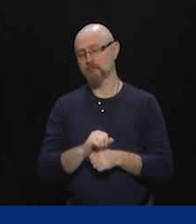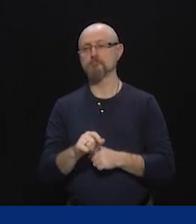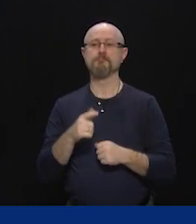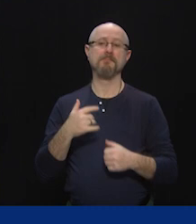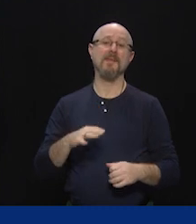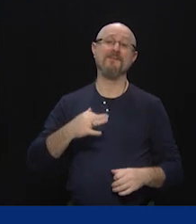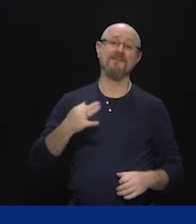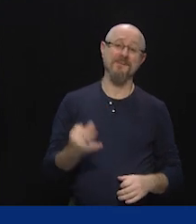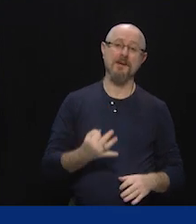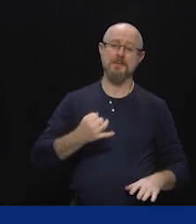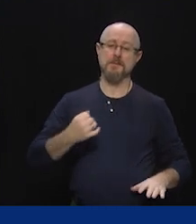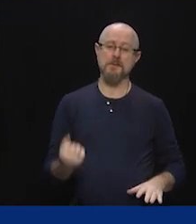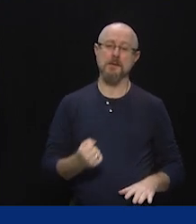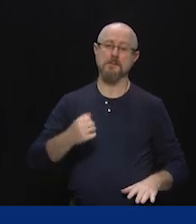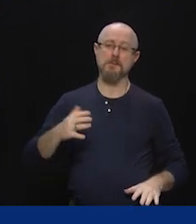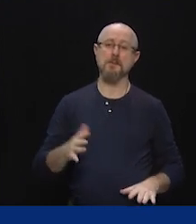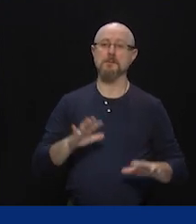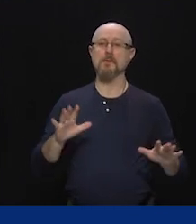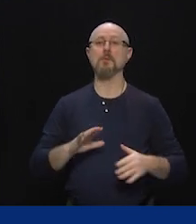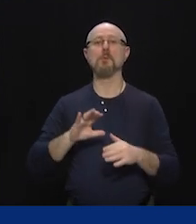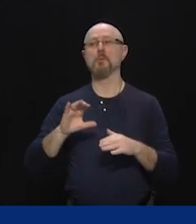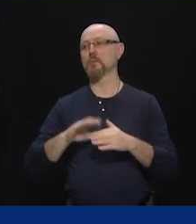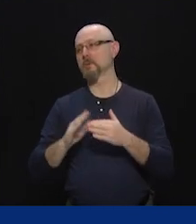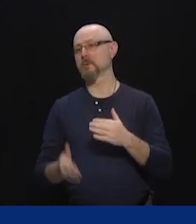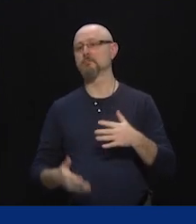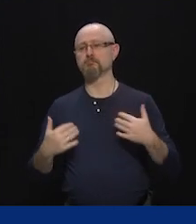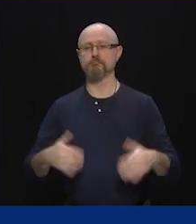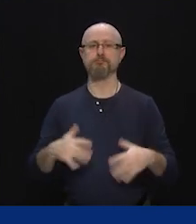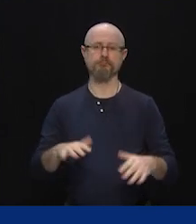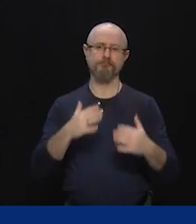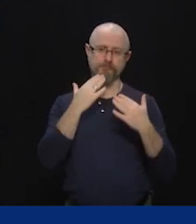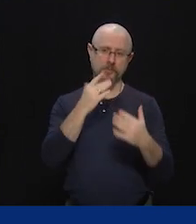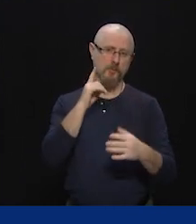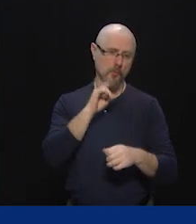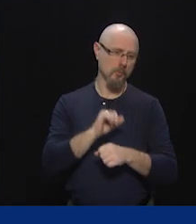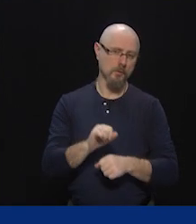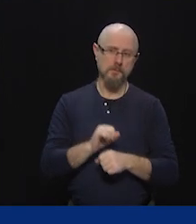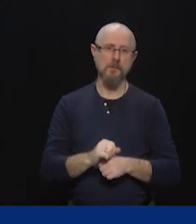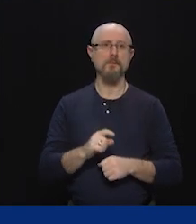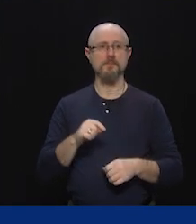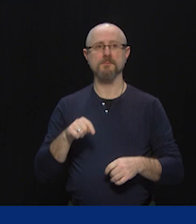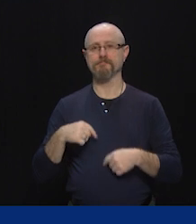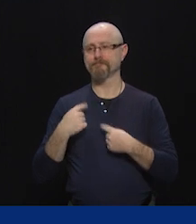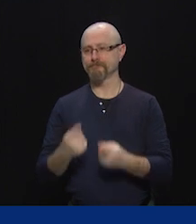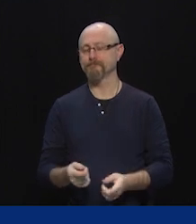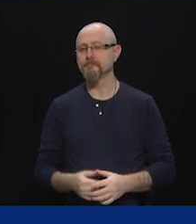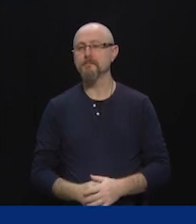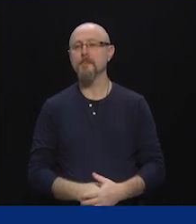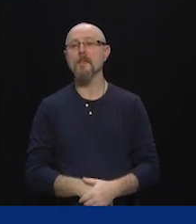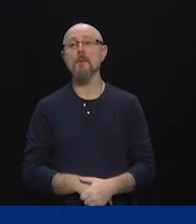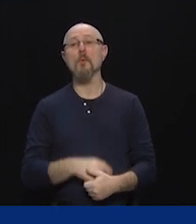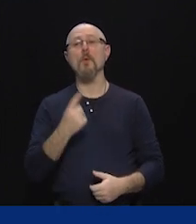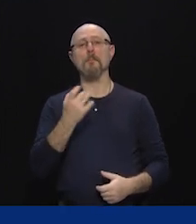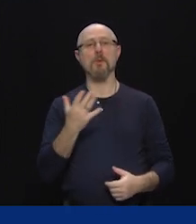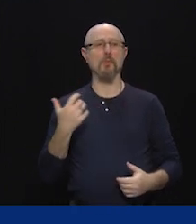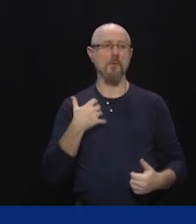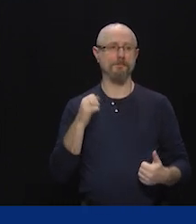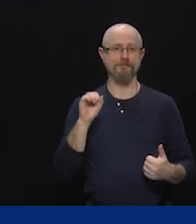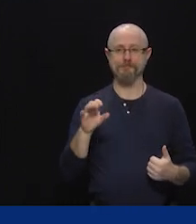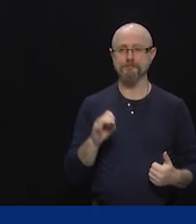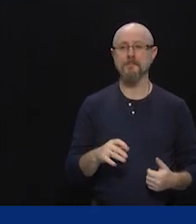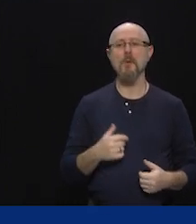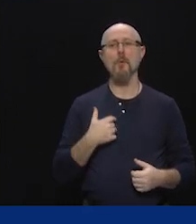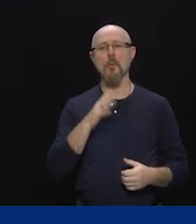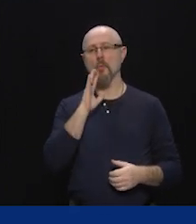weekend, and we appreciate your dedication to the cause. One more note, and I'll be traveling a little bit